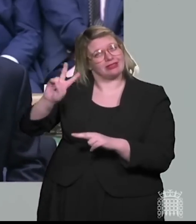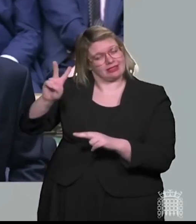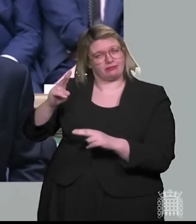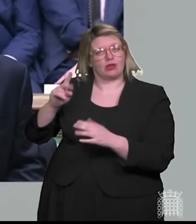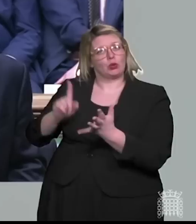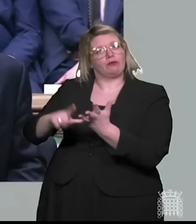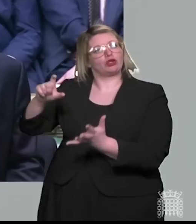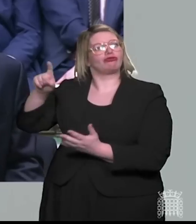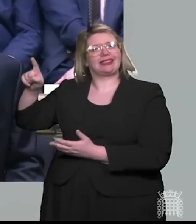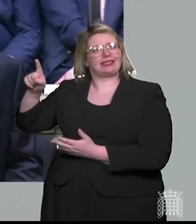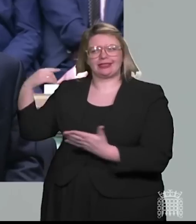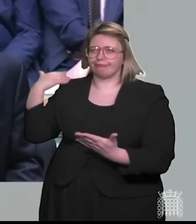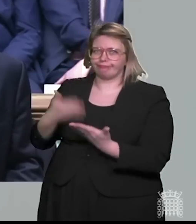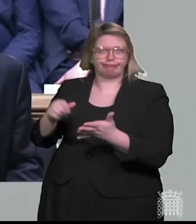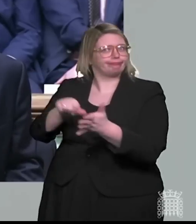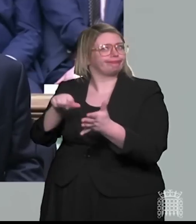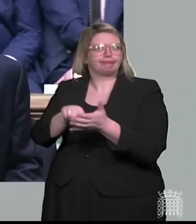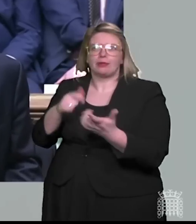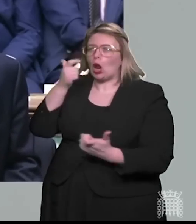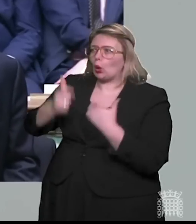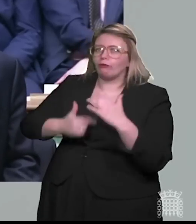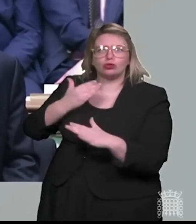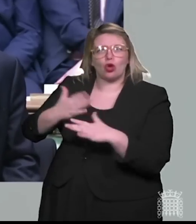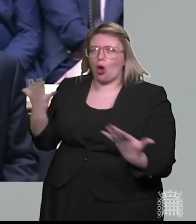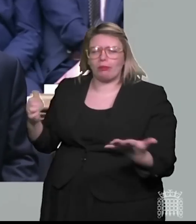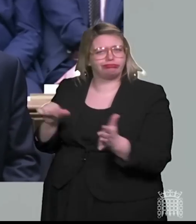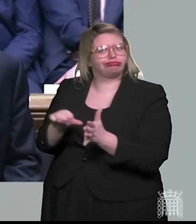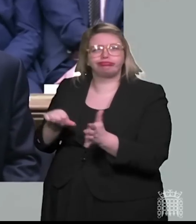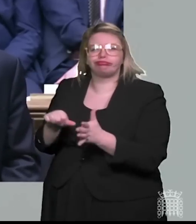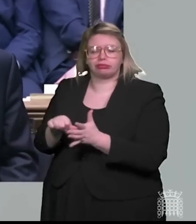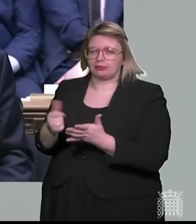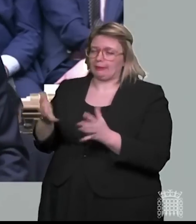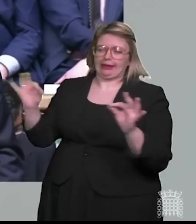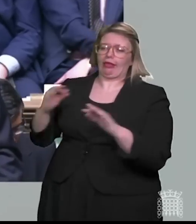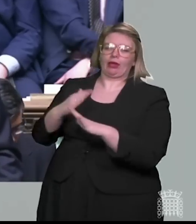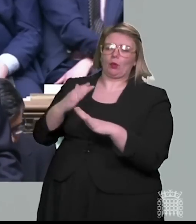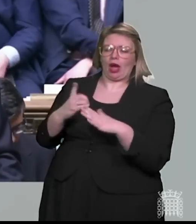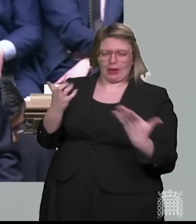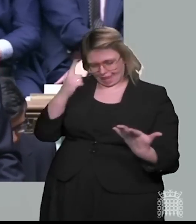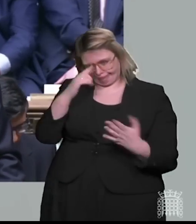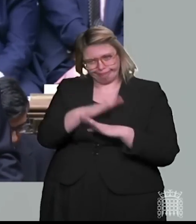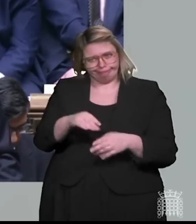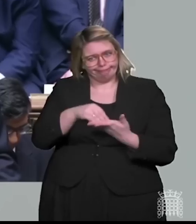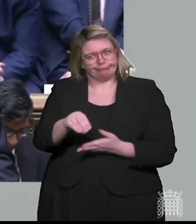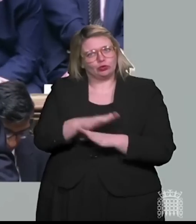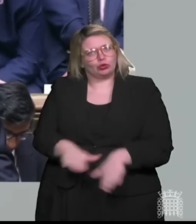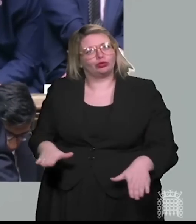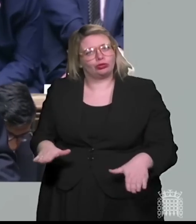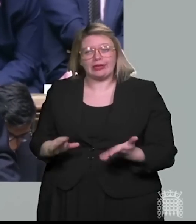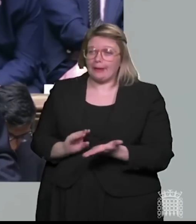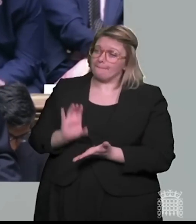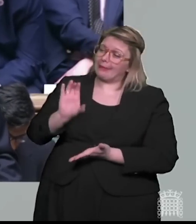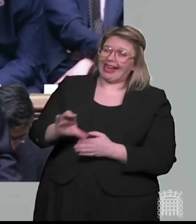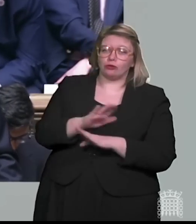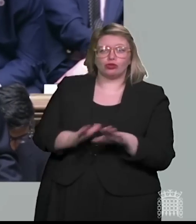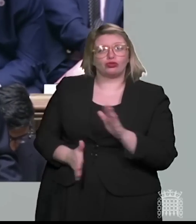reforms I announced today, had limited requirements to look for work. Many remain out of work because they cannot afford the upfront payment necessary